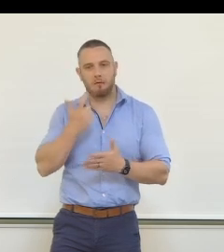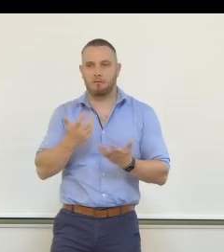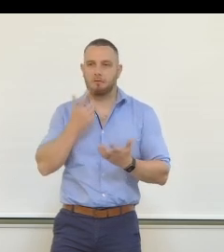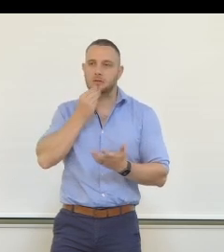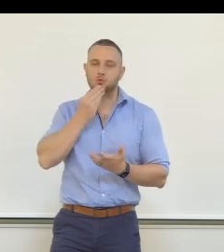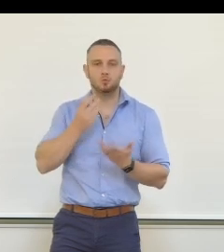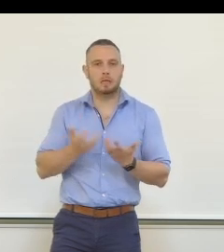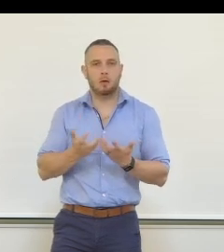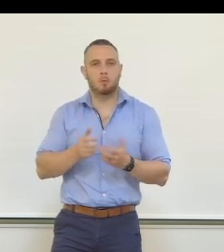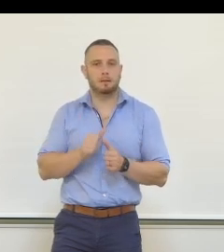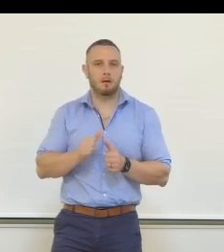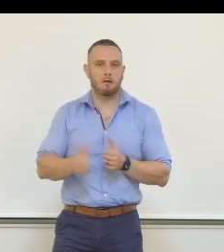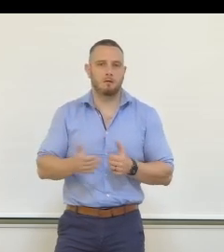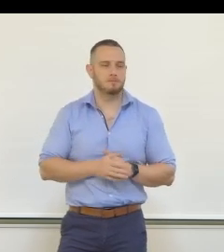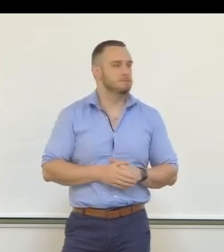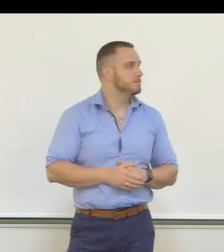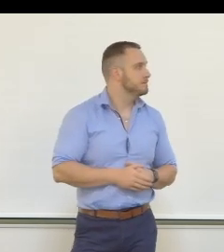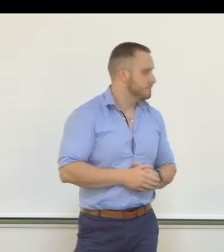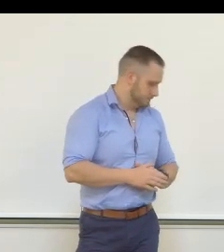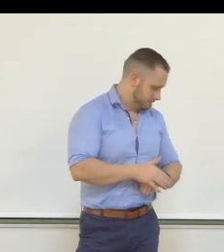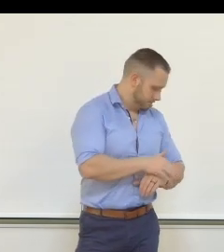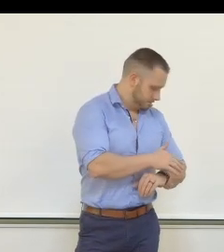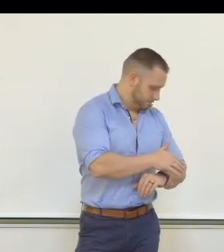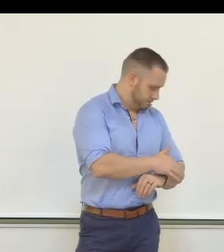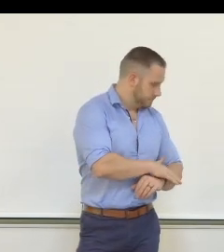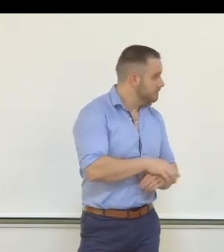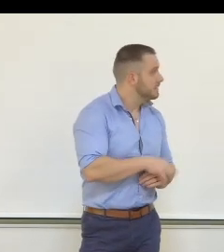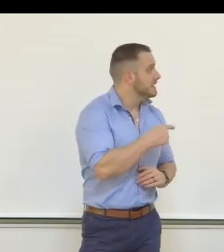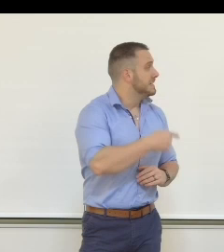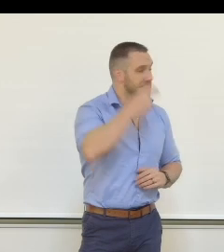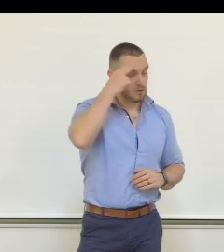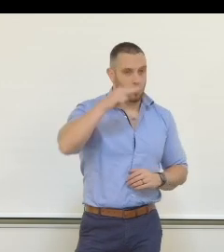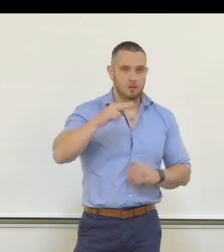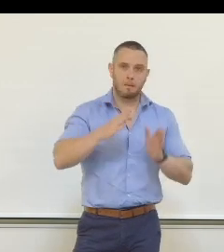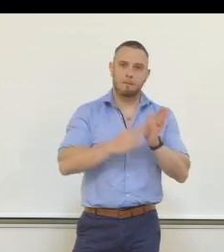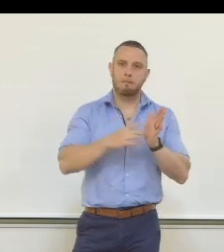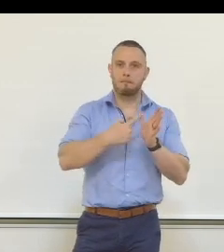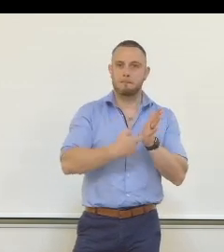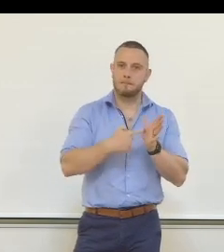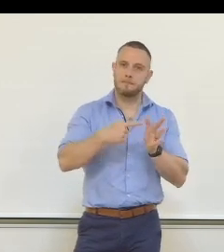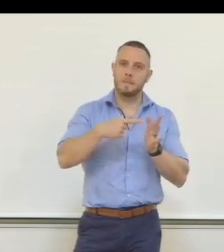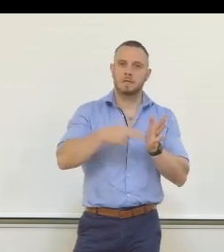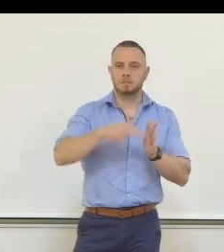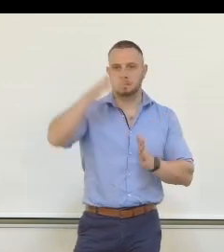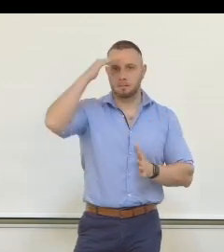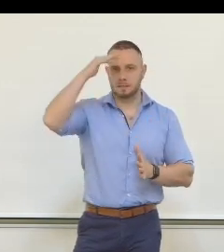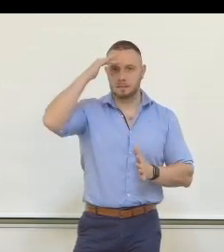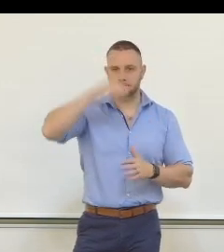So this is a mindset that we call the Martian mindset. And it's very much,